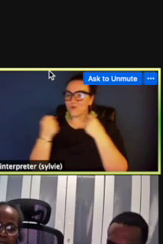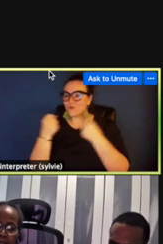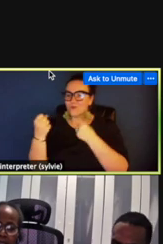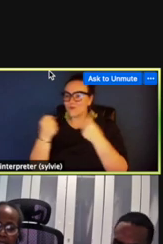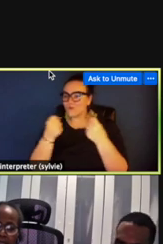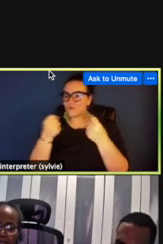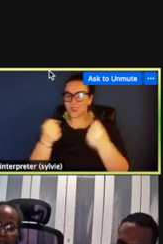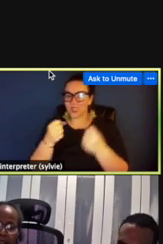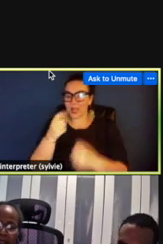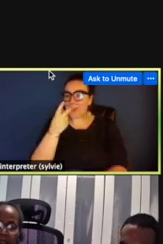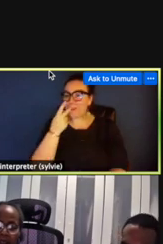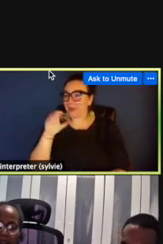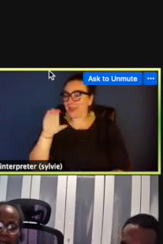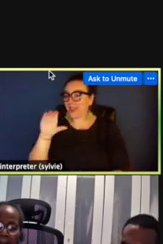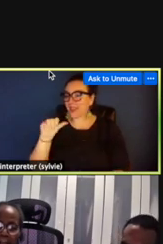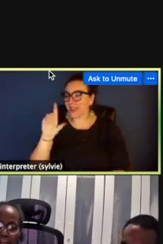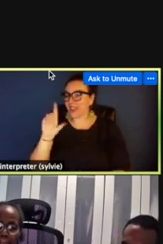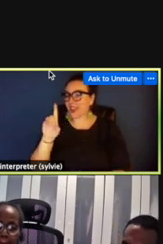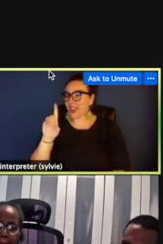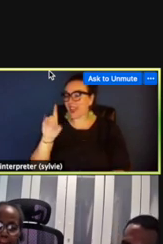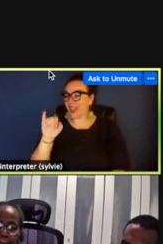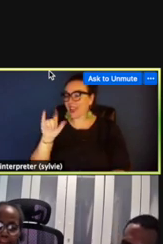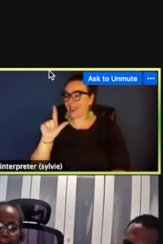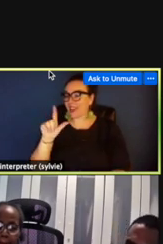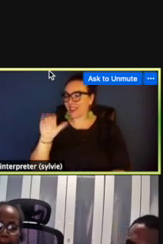that. And that's me standing